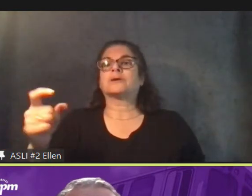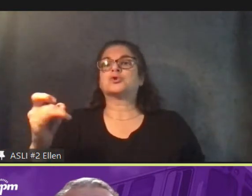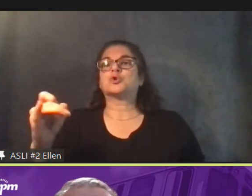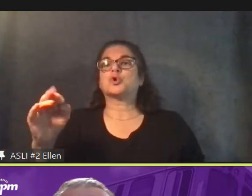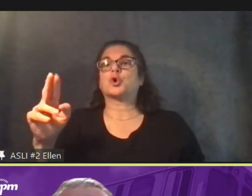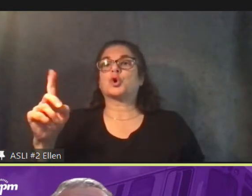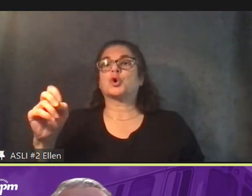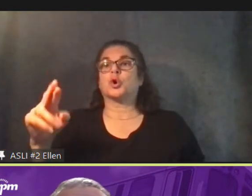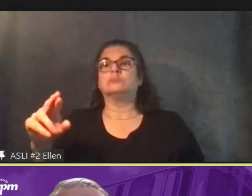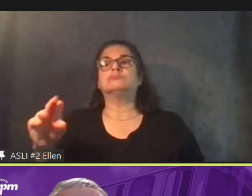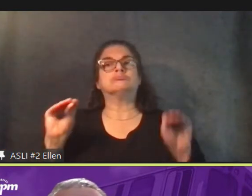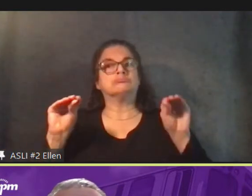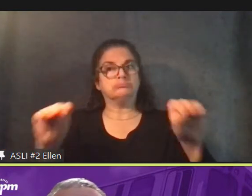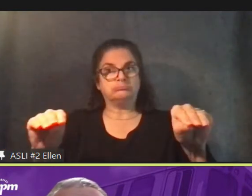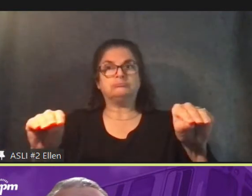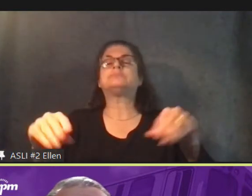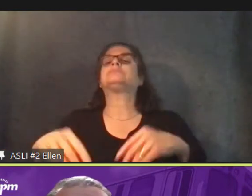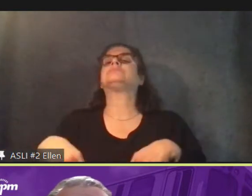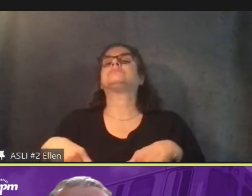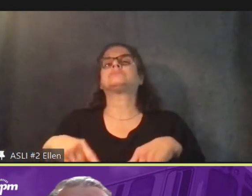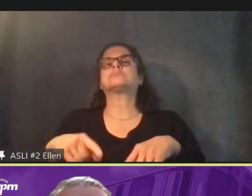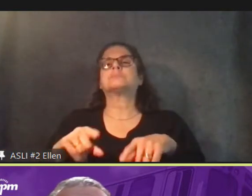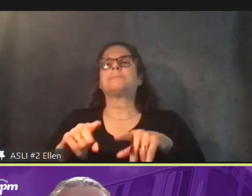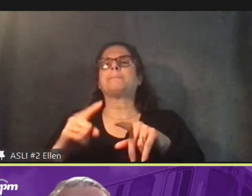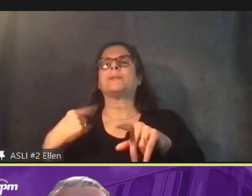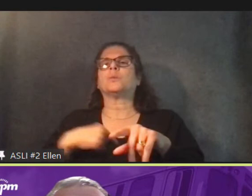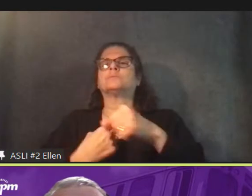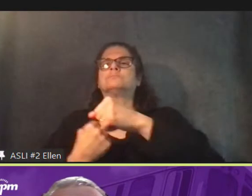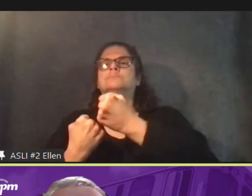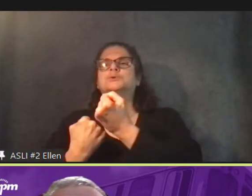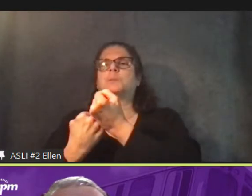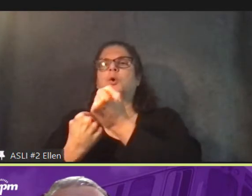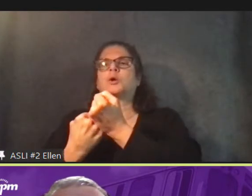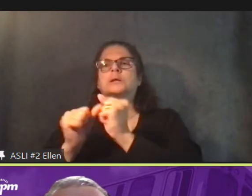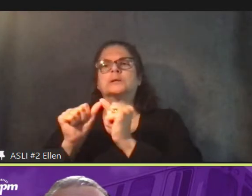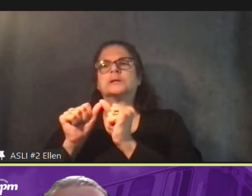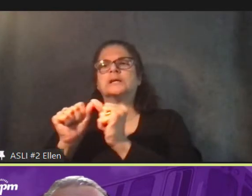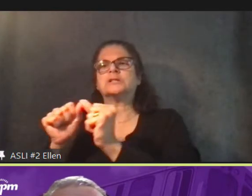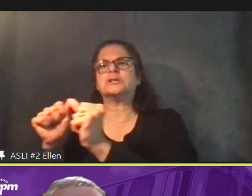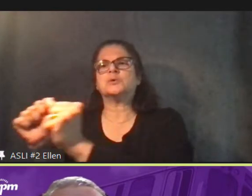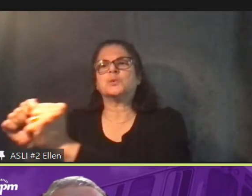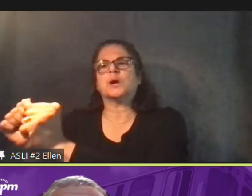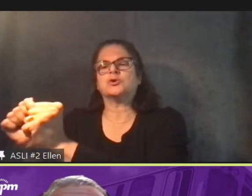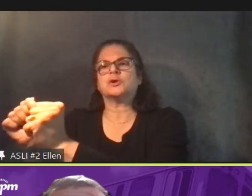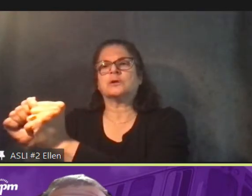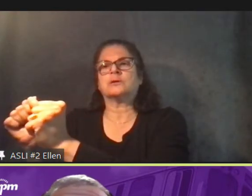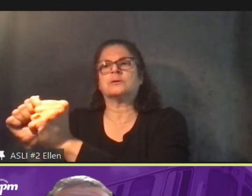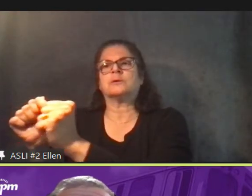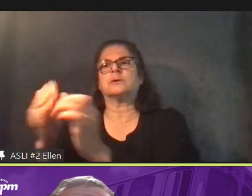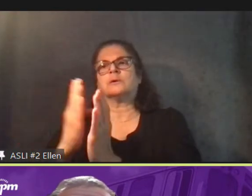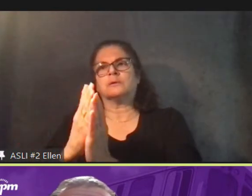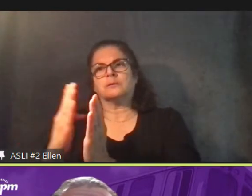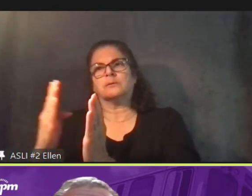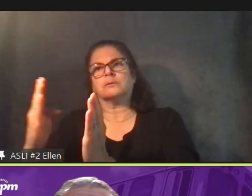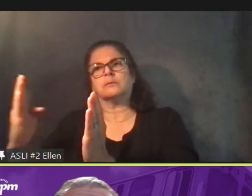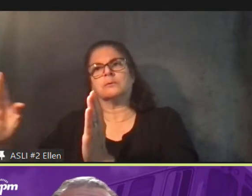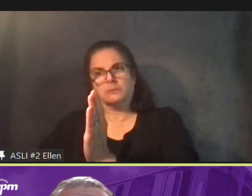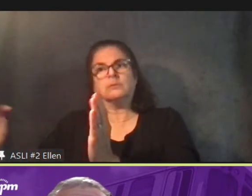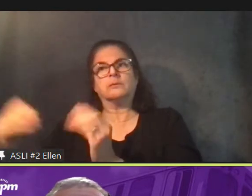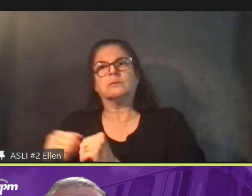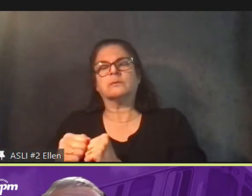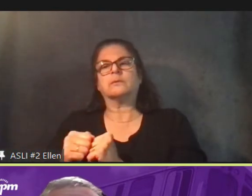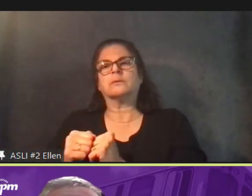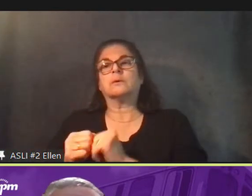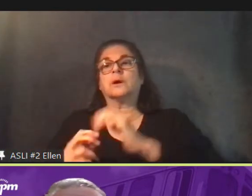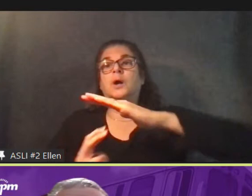do various pieces of work supporting the continuation of that bridge going forward. That bridge